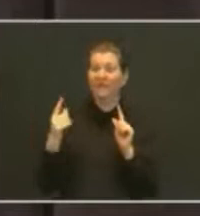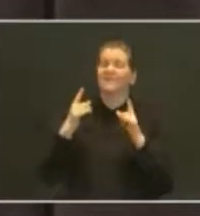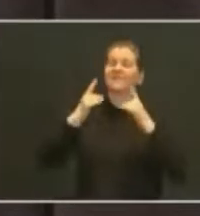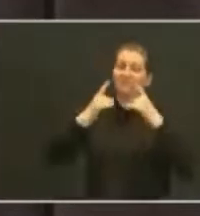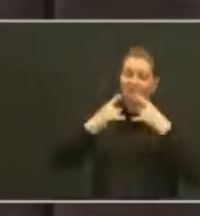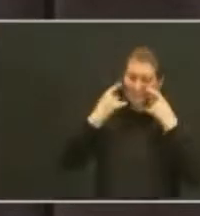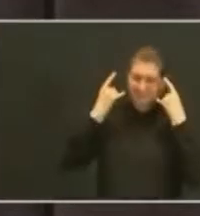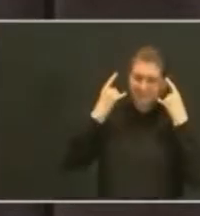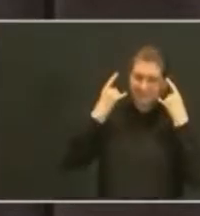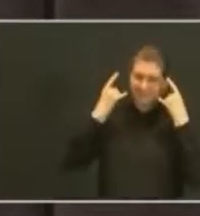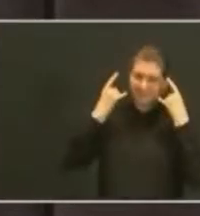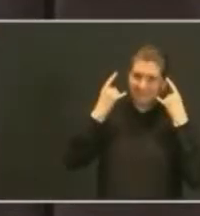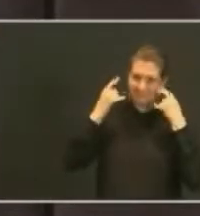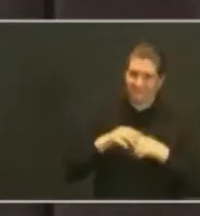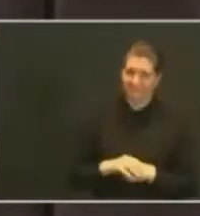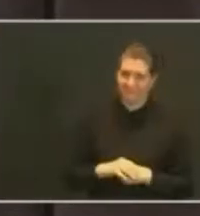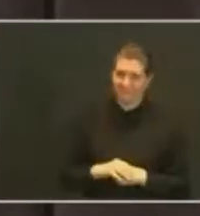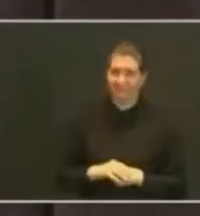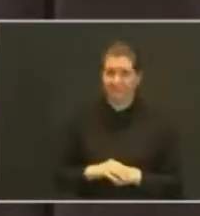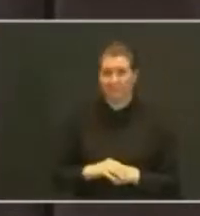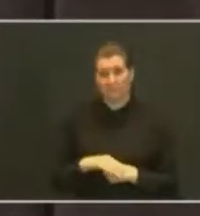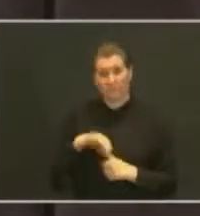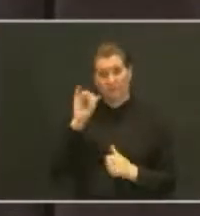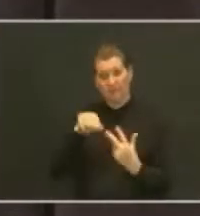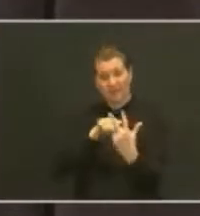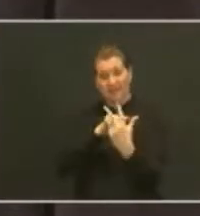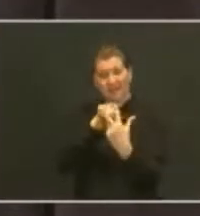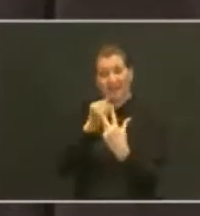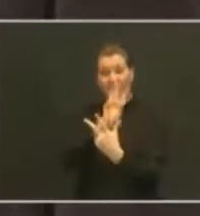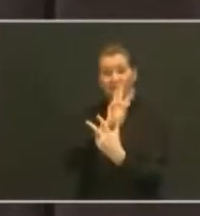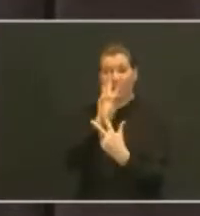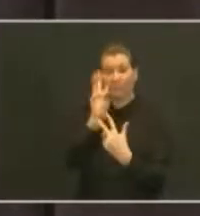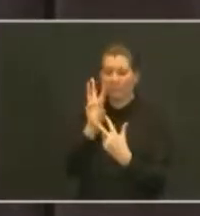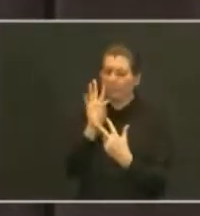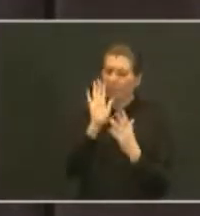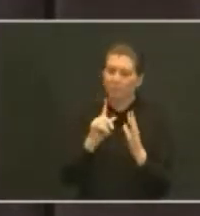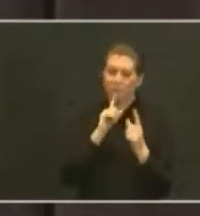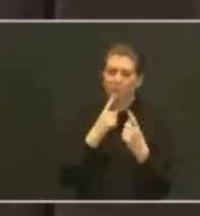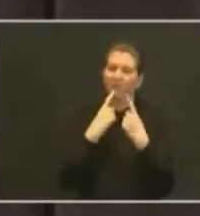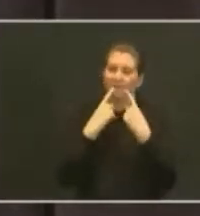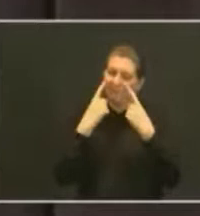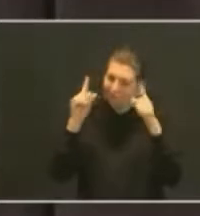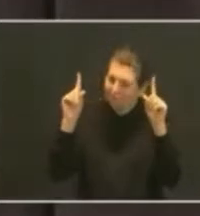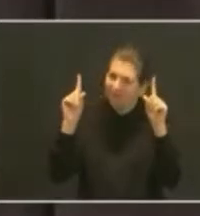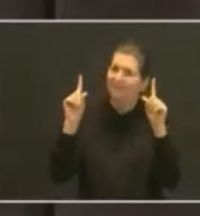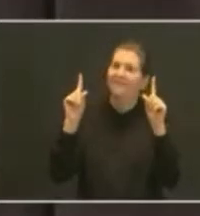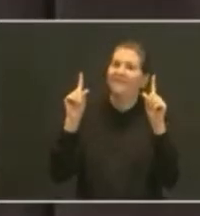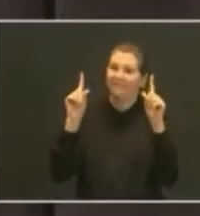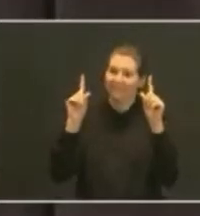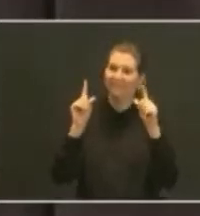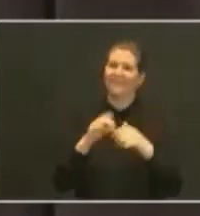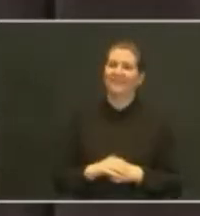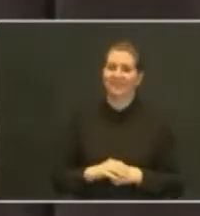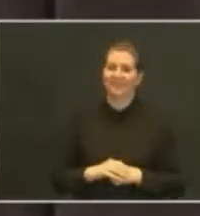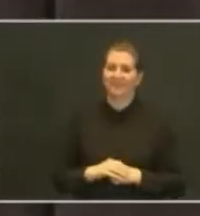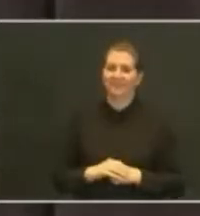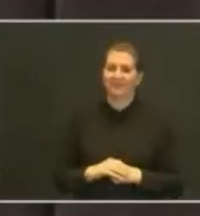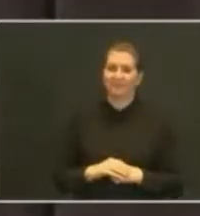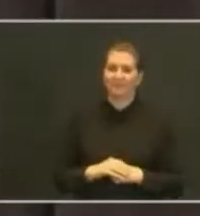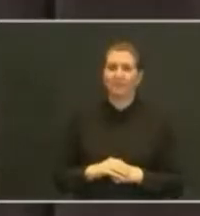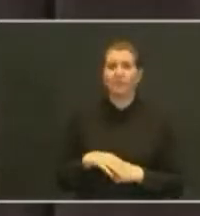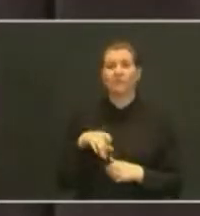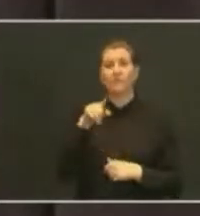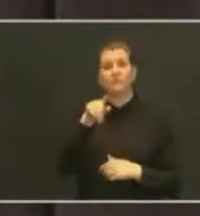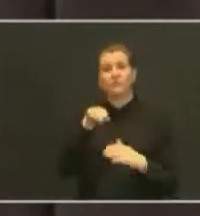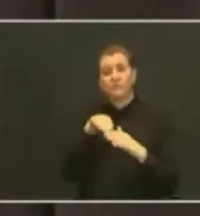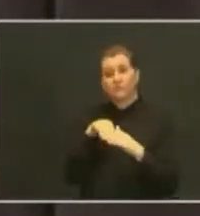most effective masks we have. Hospital visitors will also have to be screened for signs